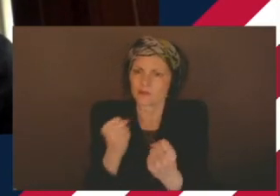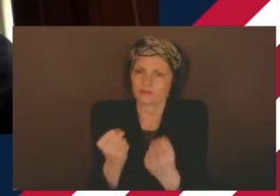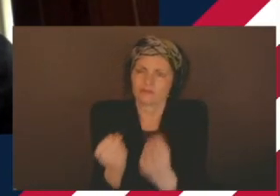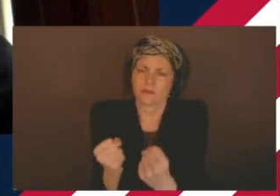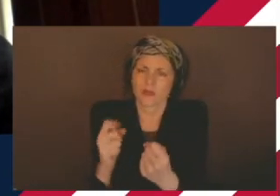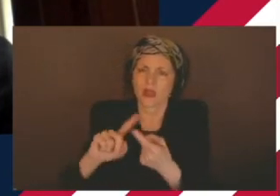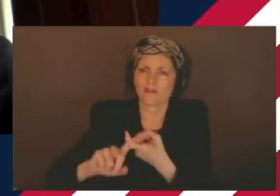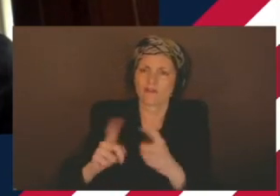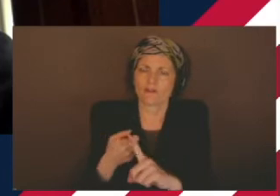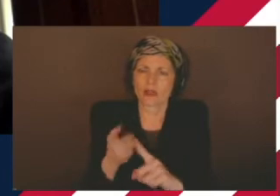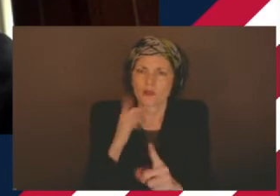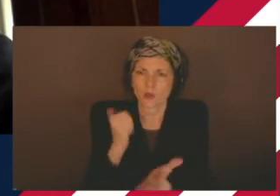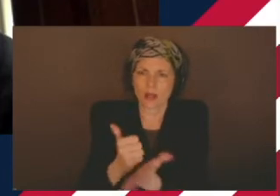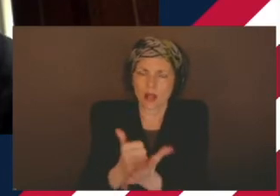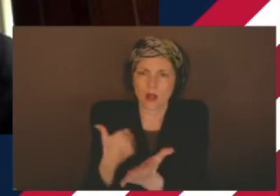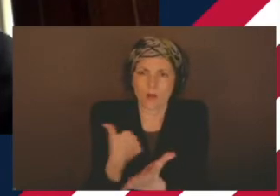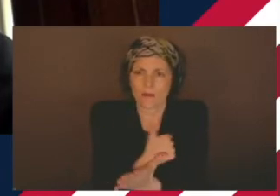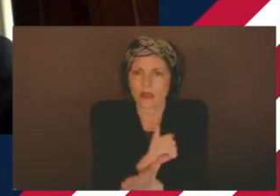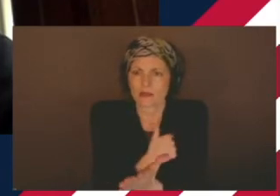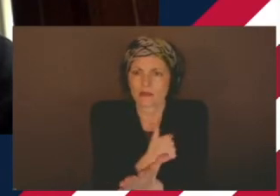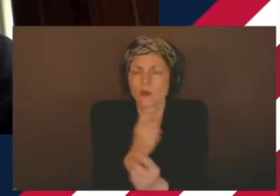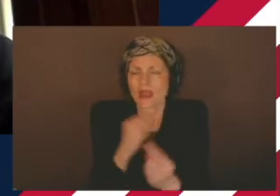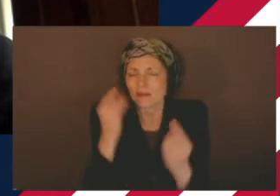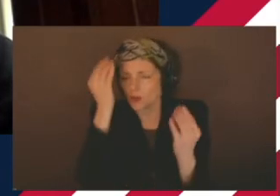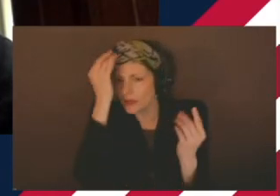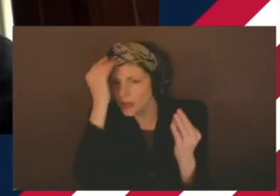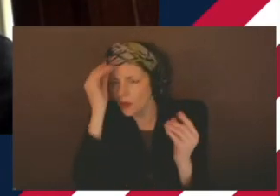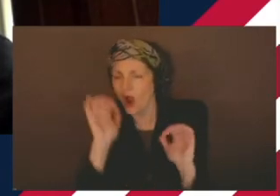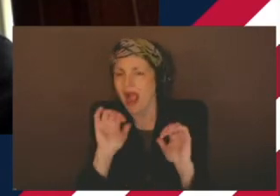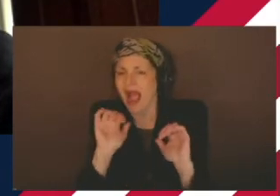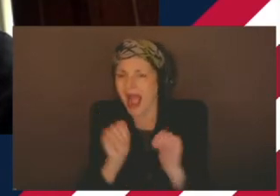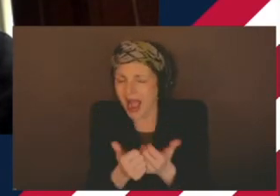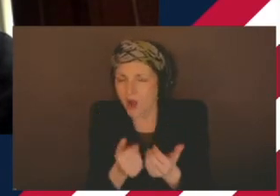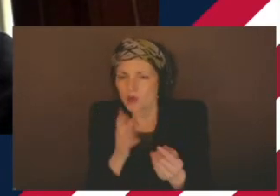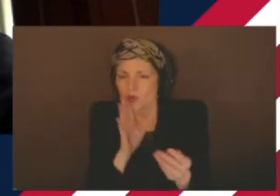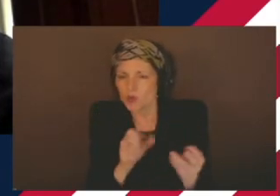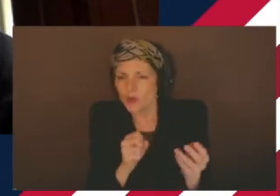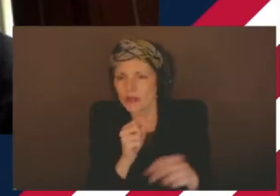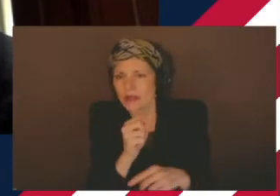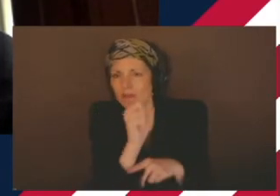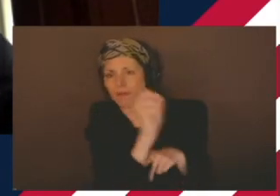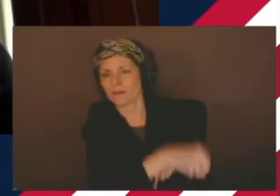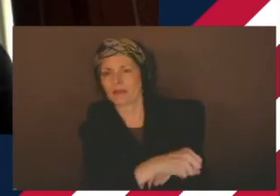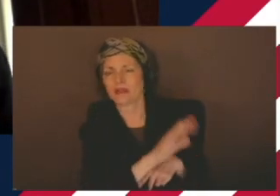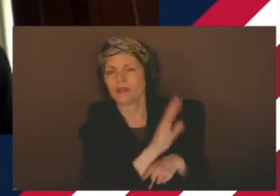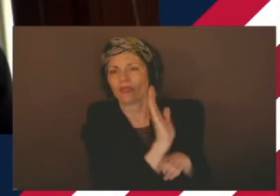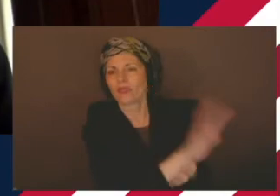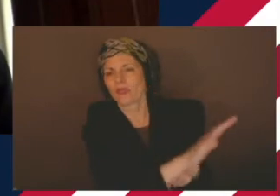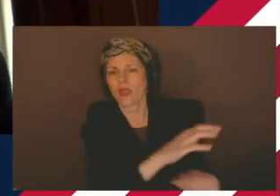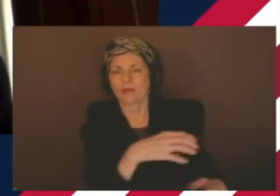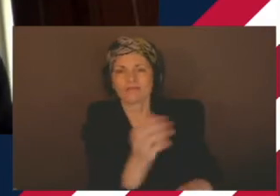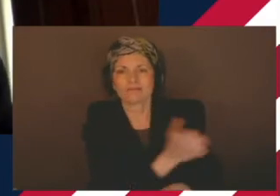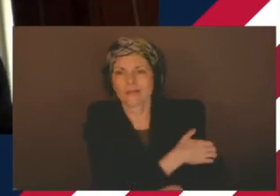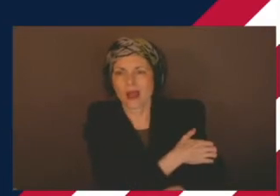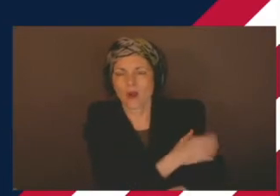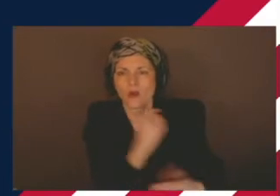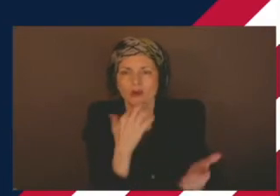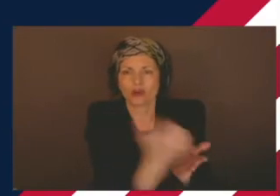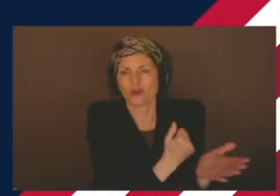priorities as we think about how to counter kleptocracy as a way of strengthening democracy and weakening authoritarians. Thank you,